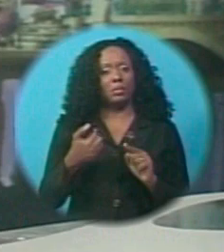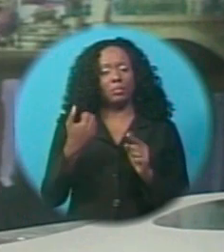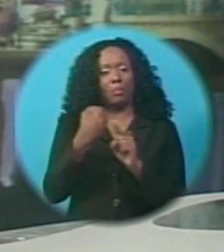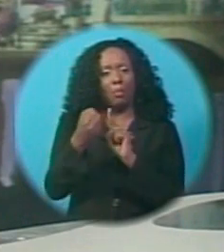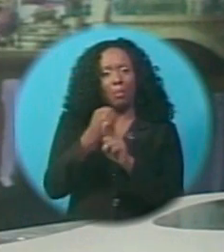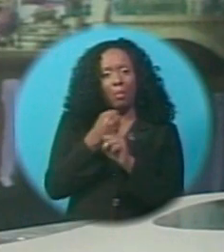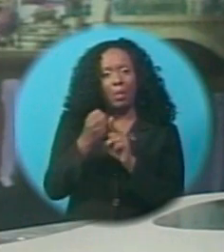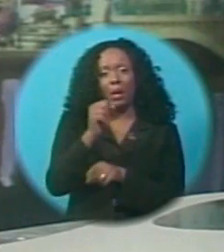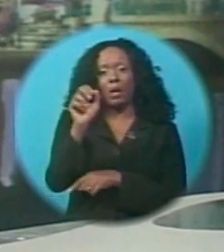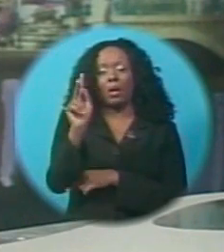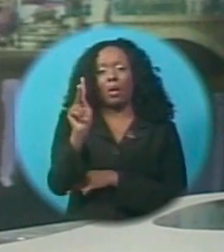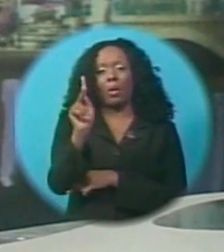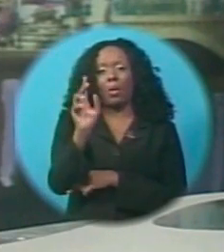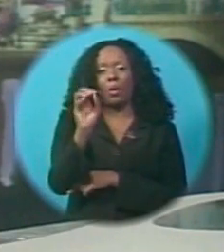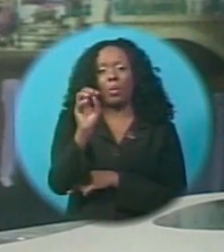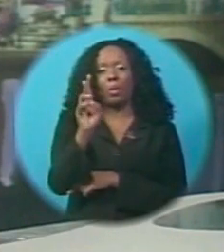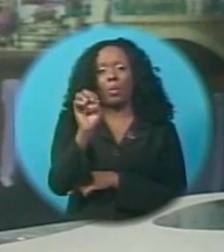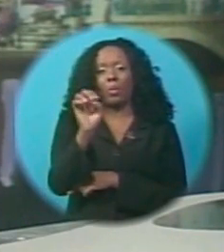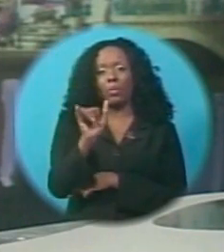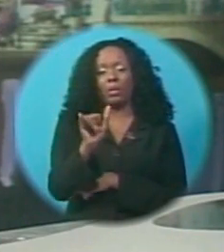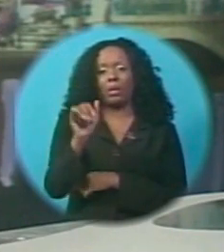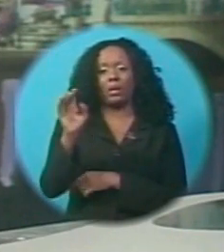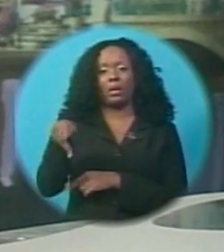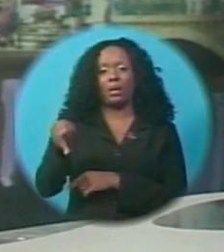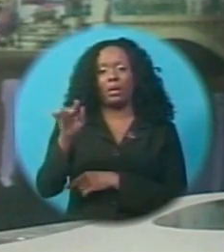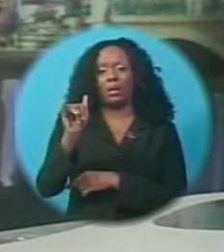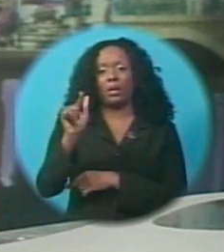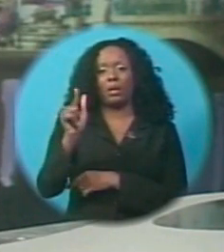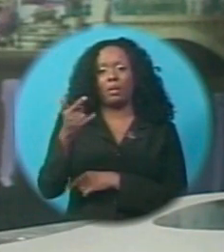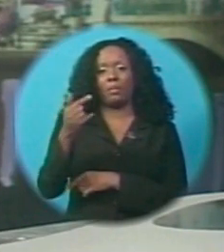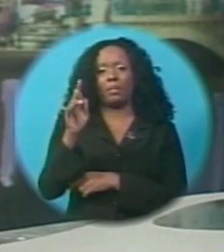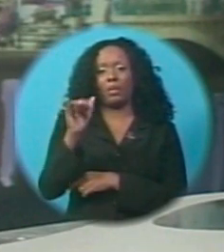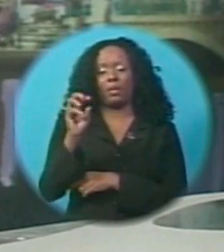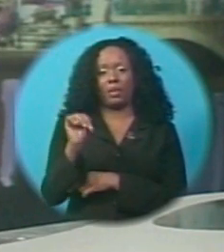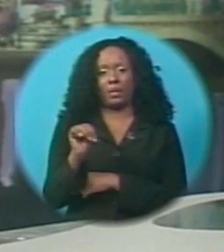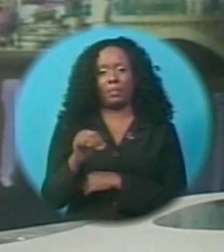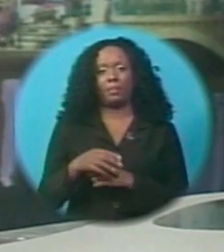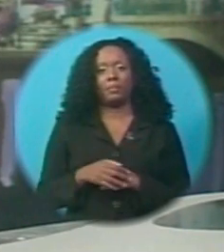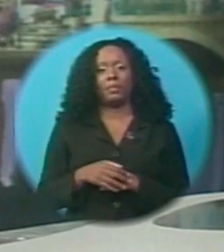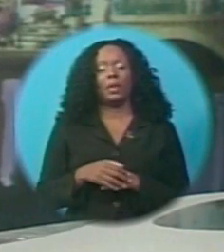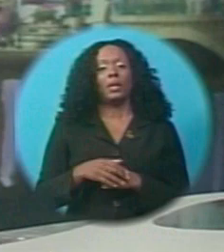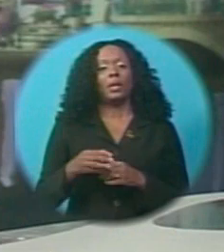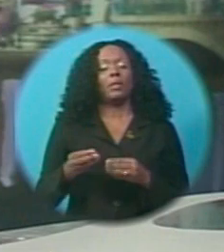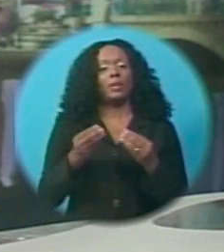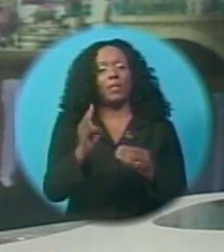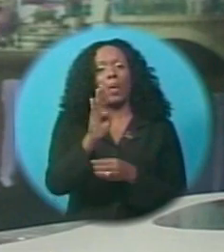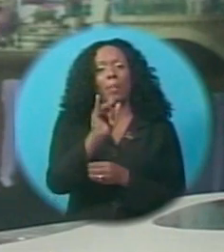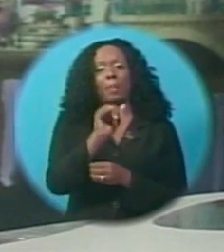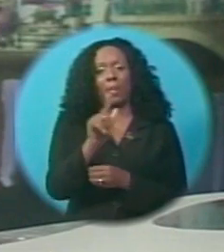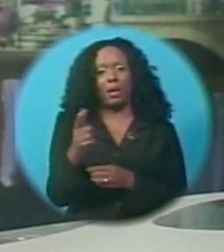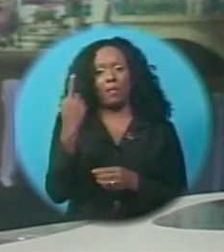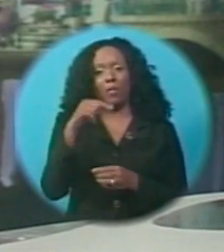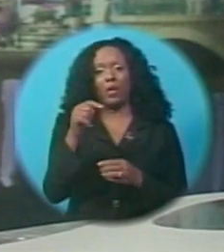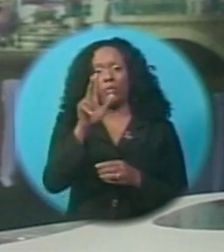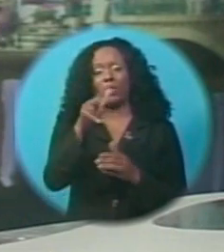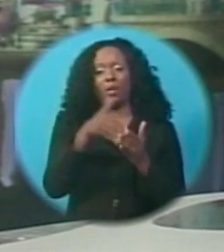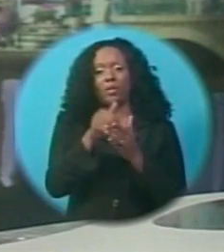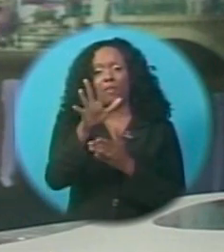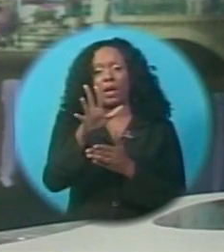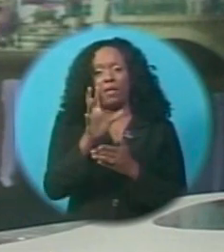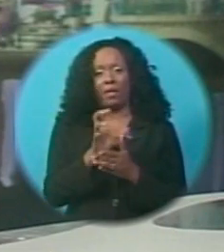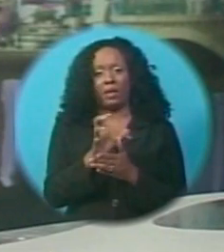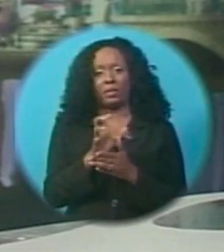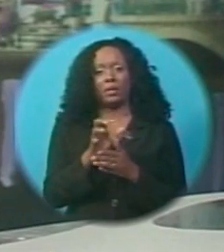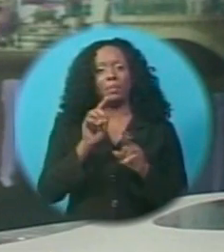Town Magistrates Court. 45-year-old Francis Anthony Alside of Checker Hall, Tenantry Road, St. Lucie, was charged